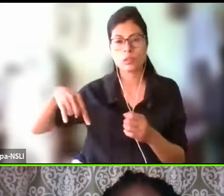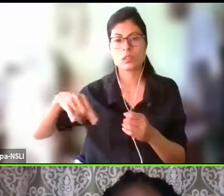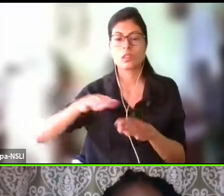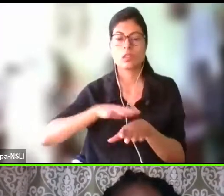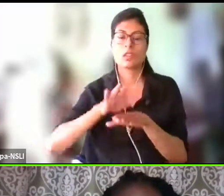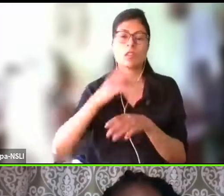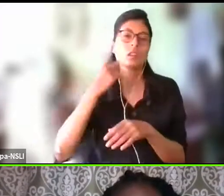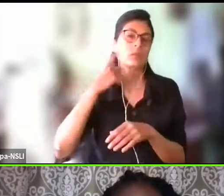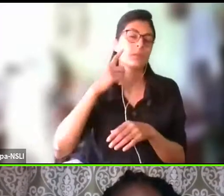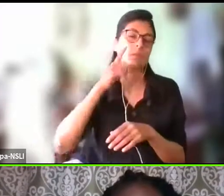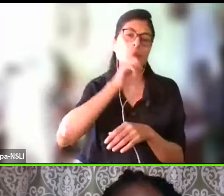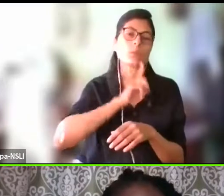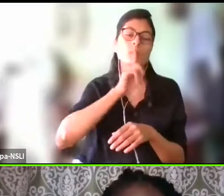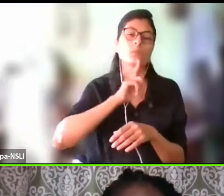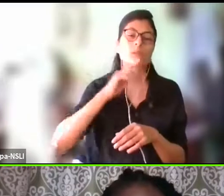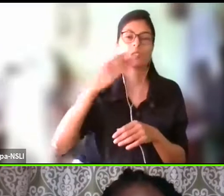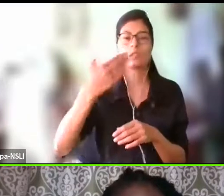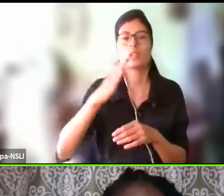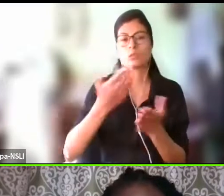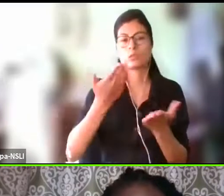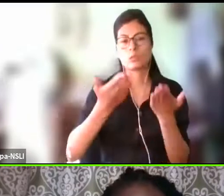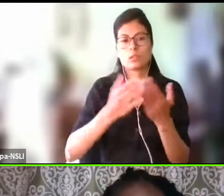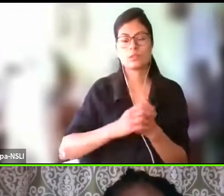we have been